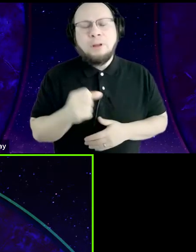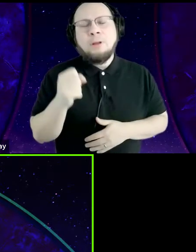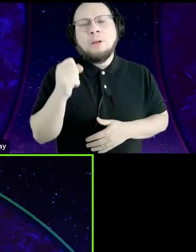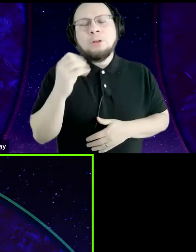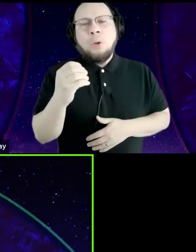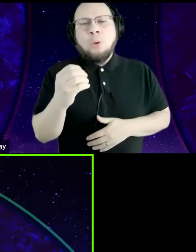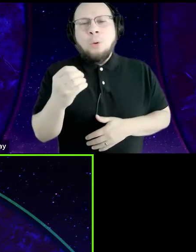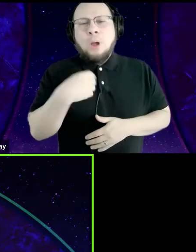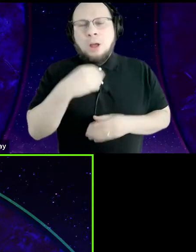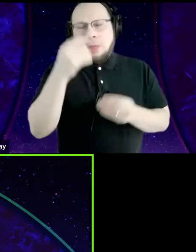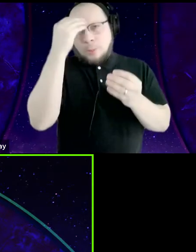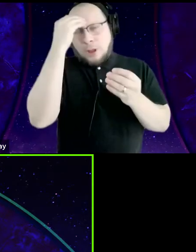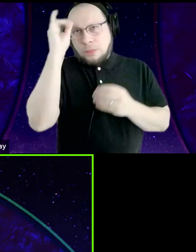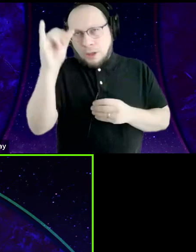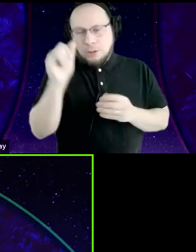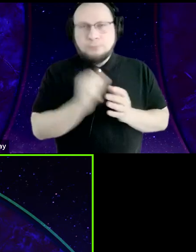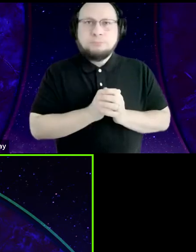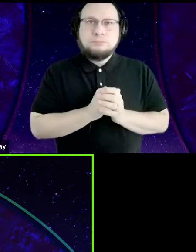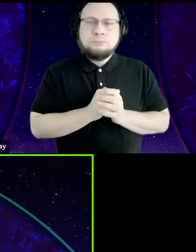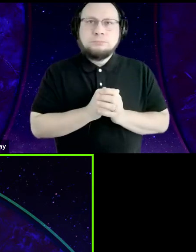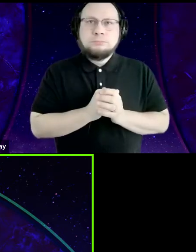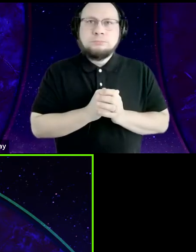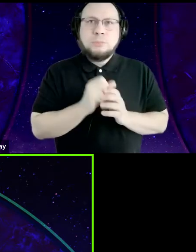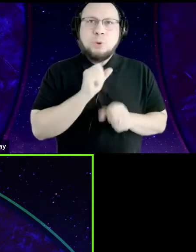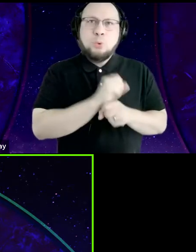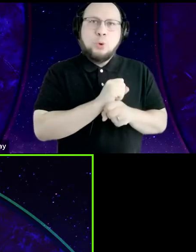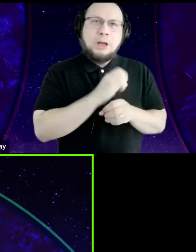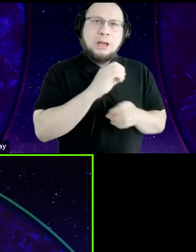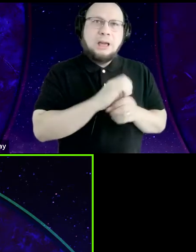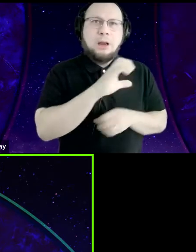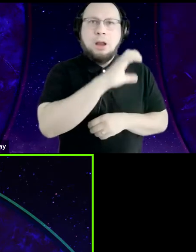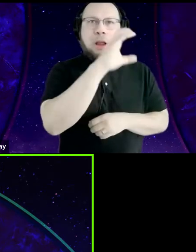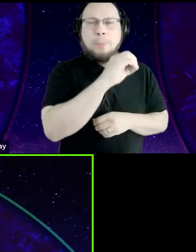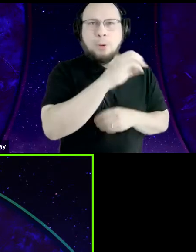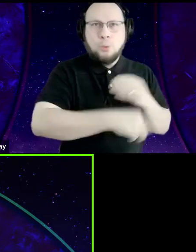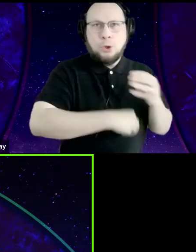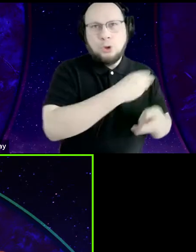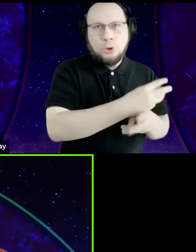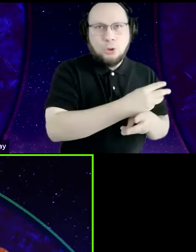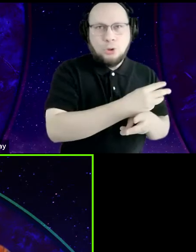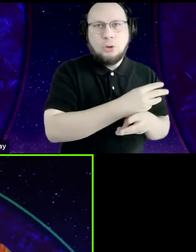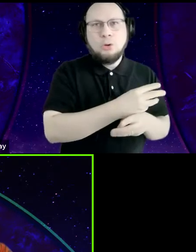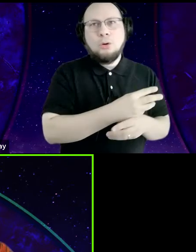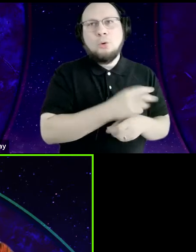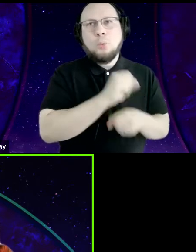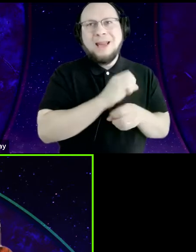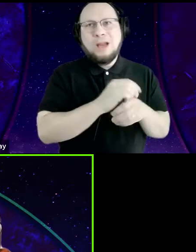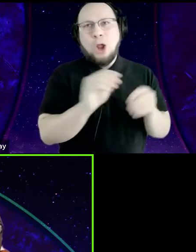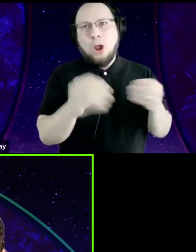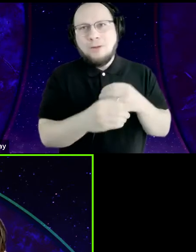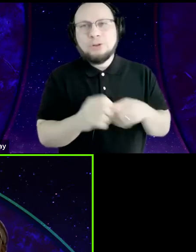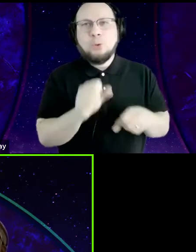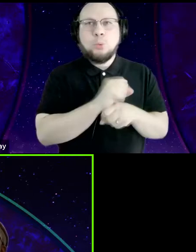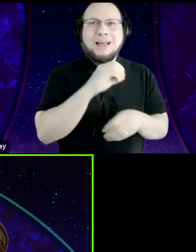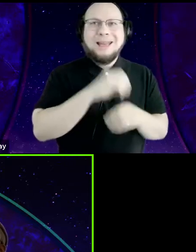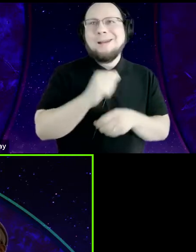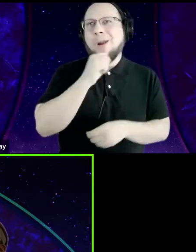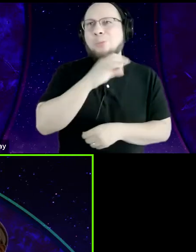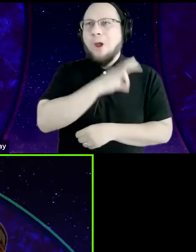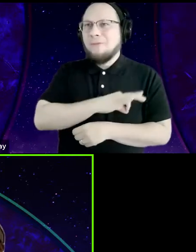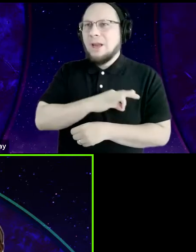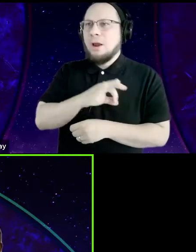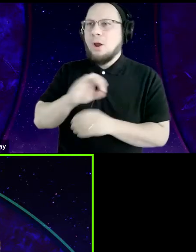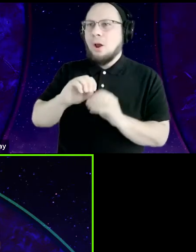of those things, and as I looked at and worked in the corporate world and worked in the corporate nonprofit world,